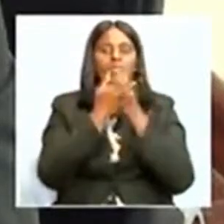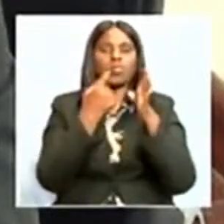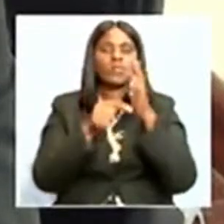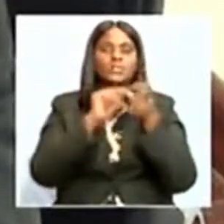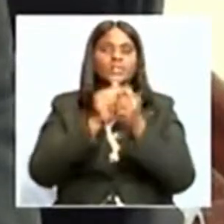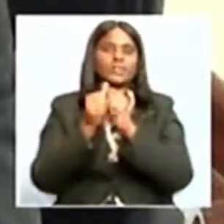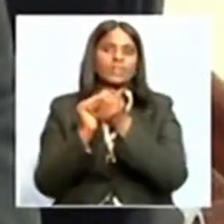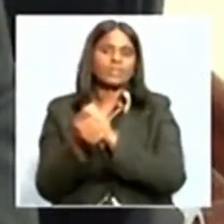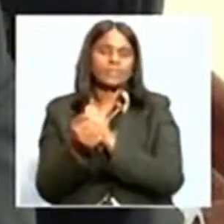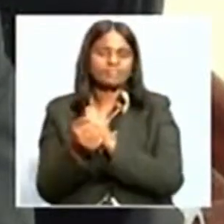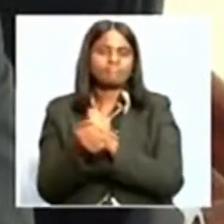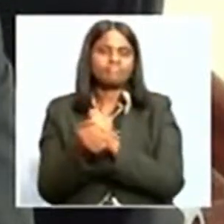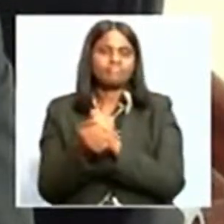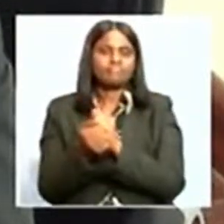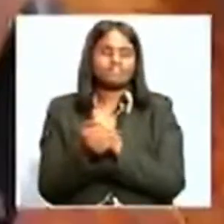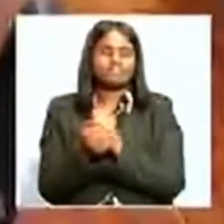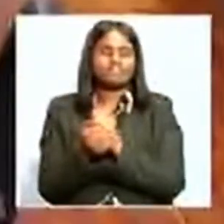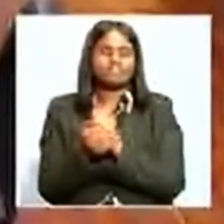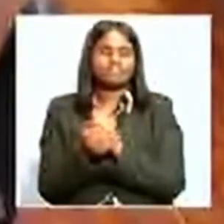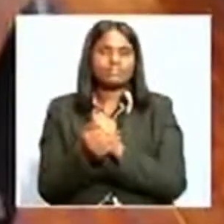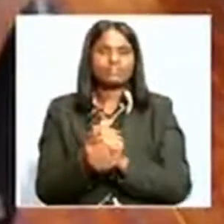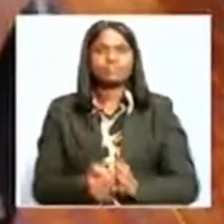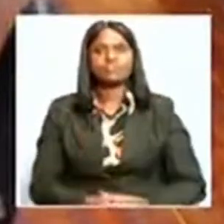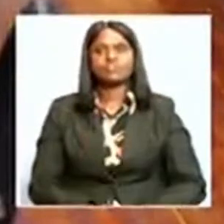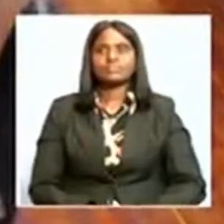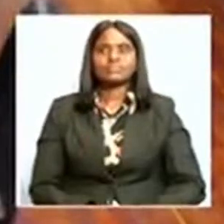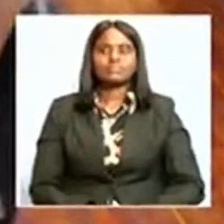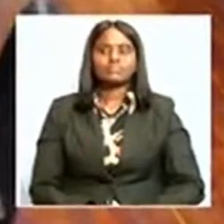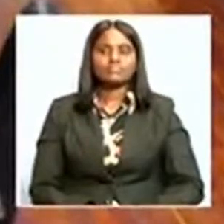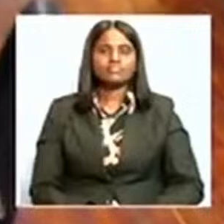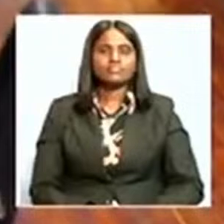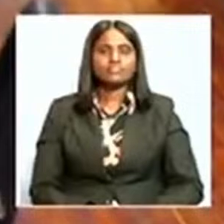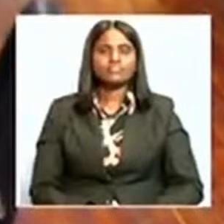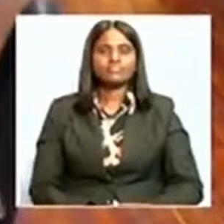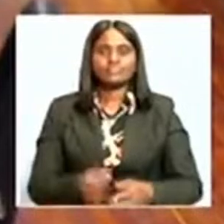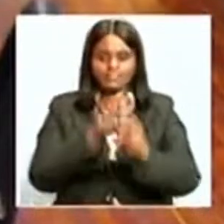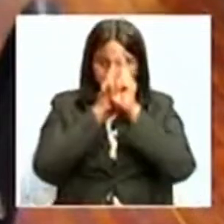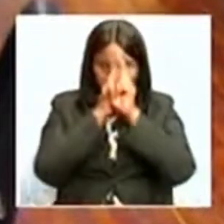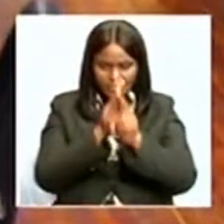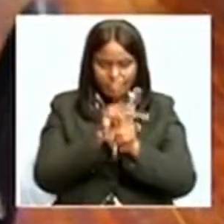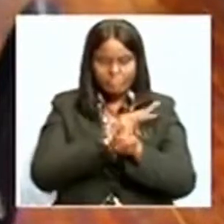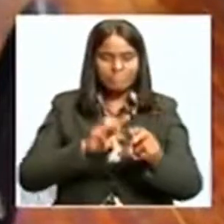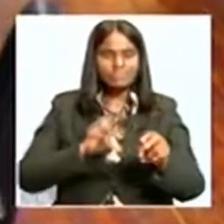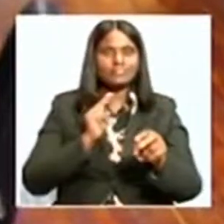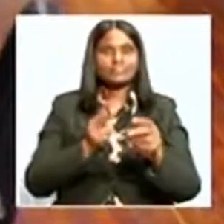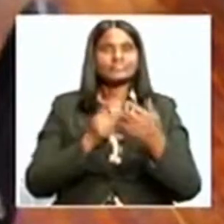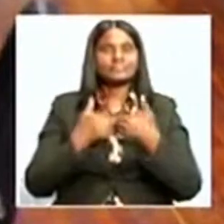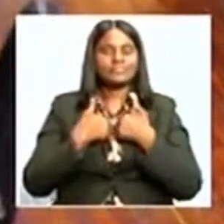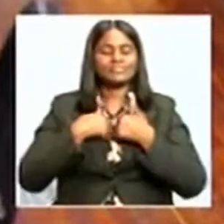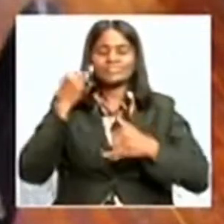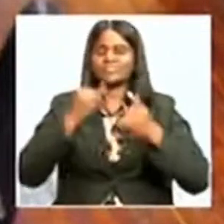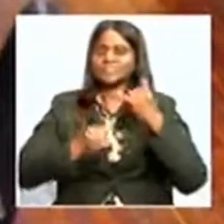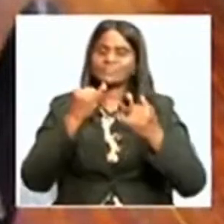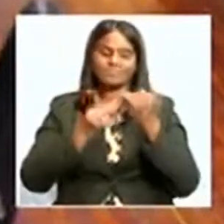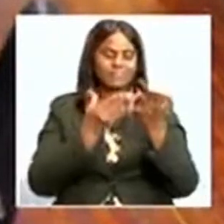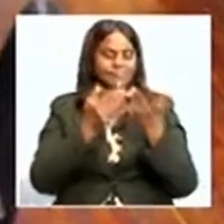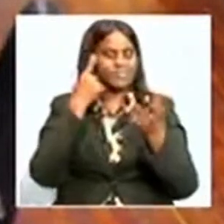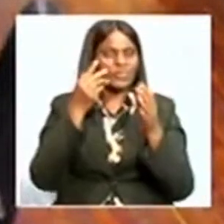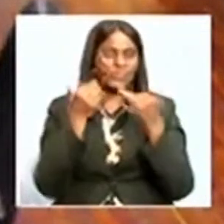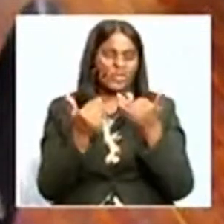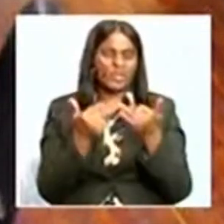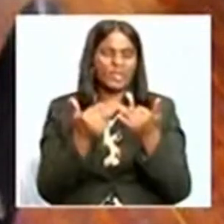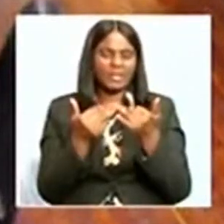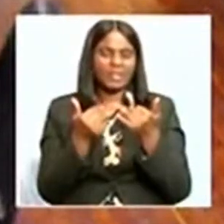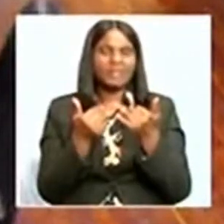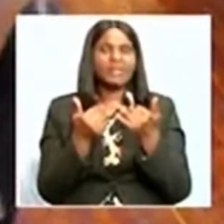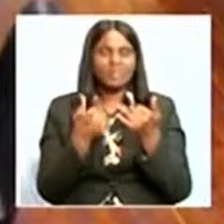amended. Okay. Take a note of that. Okay, honourable members, we have to end here for now,